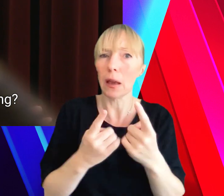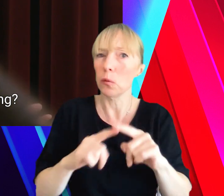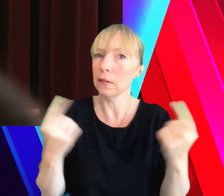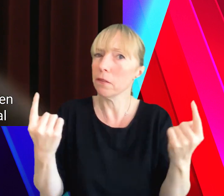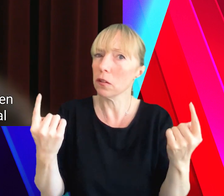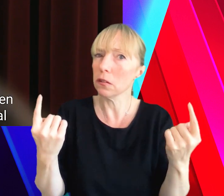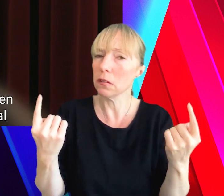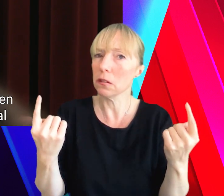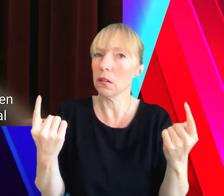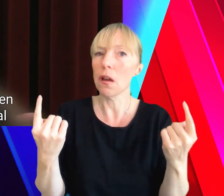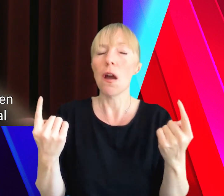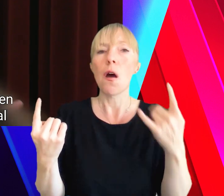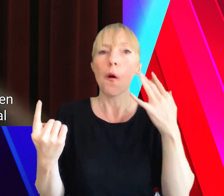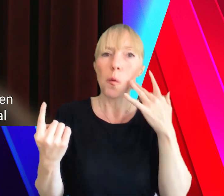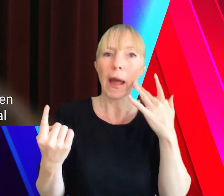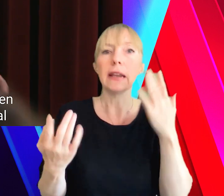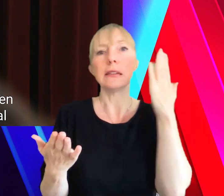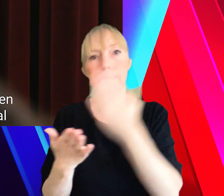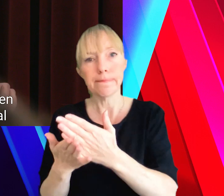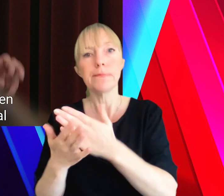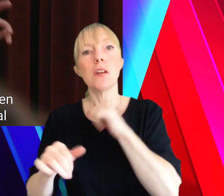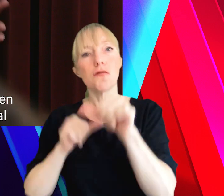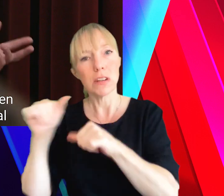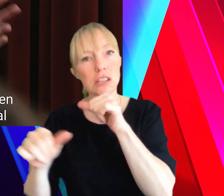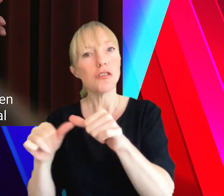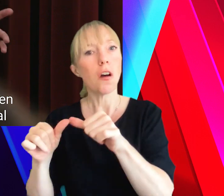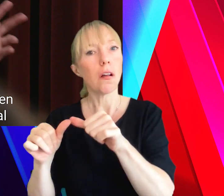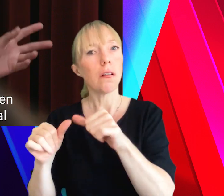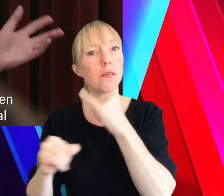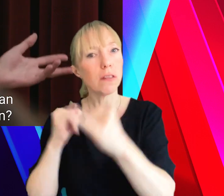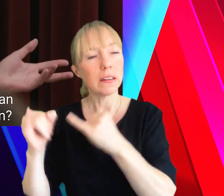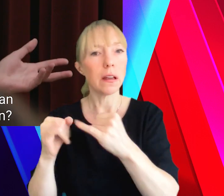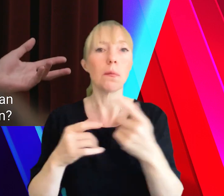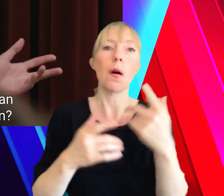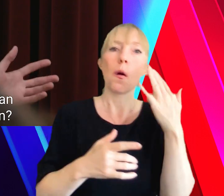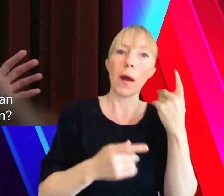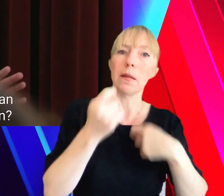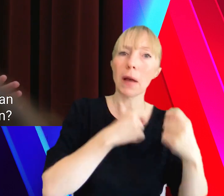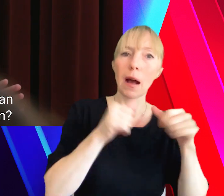like, what do you think the difference is? Like, when is something like legitimate